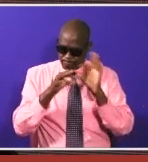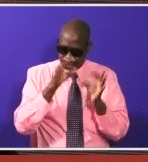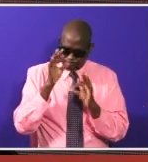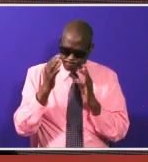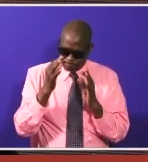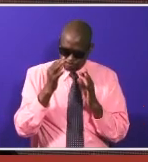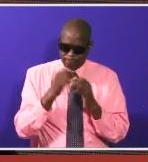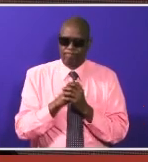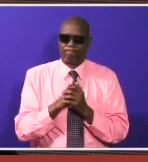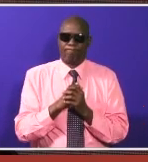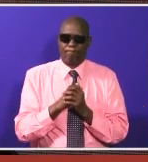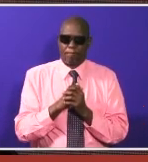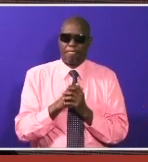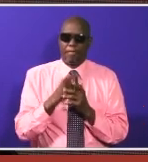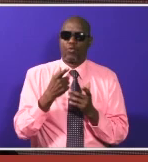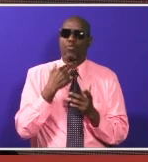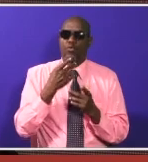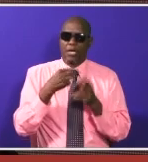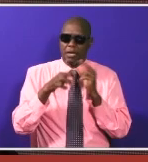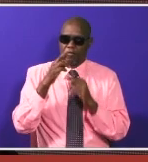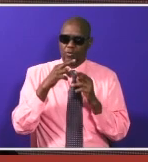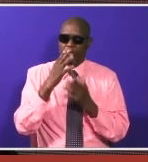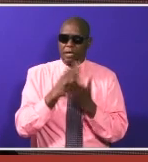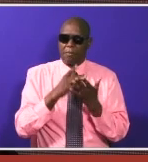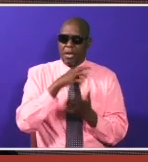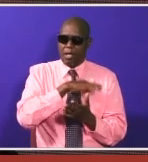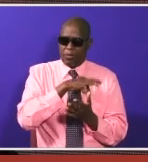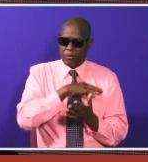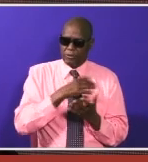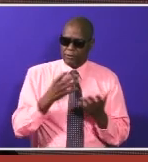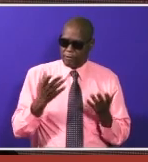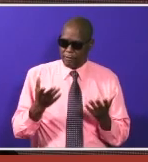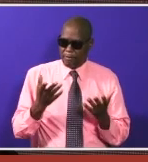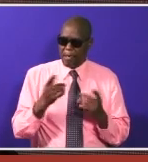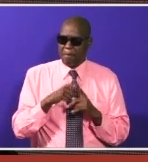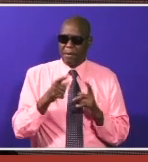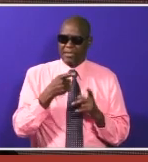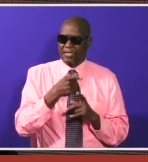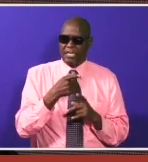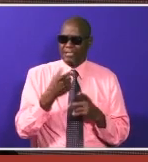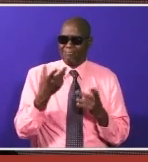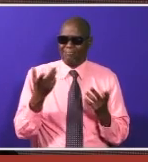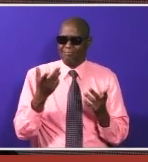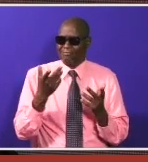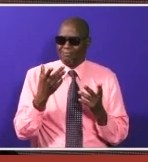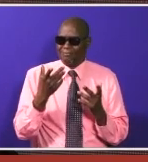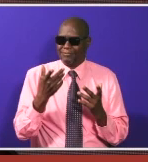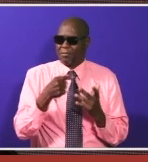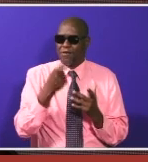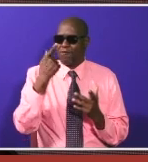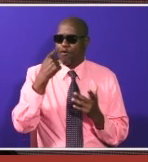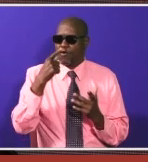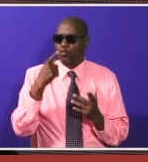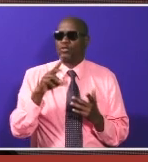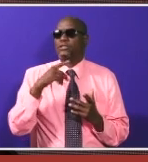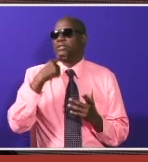agreement, or you want a review for certain allowances, but when we look at it, we realize it has no merit. We said no. And because of that,